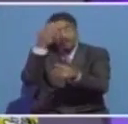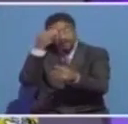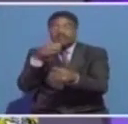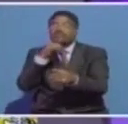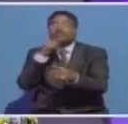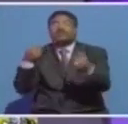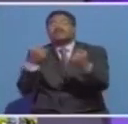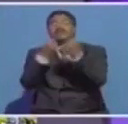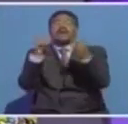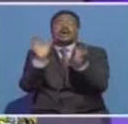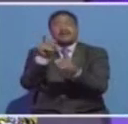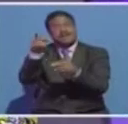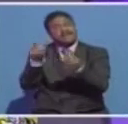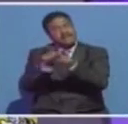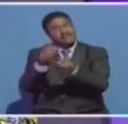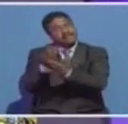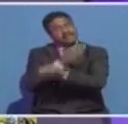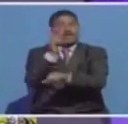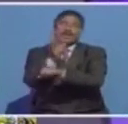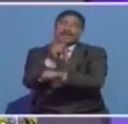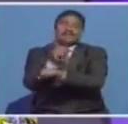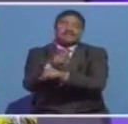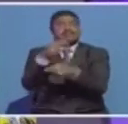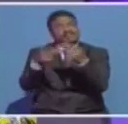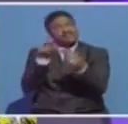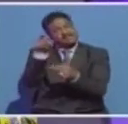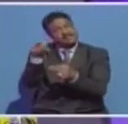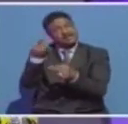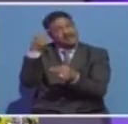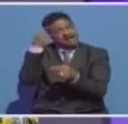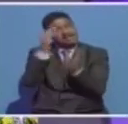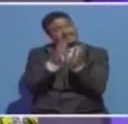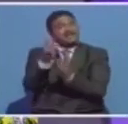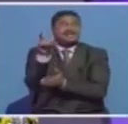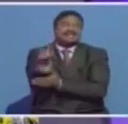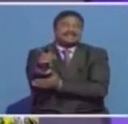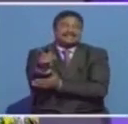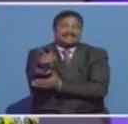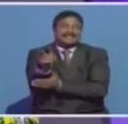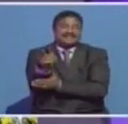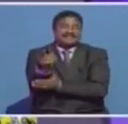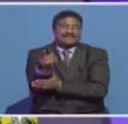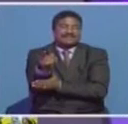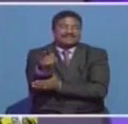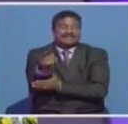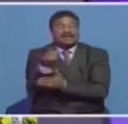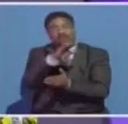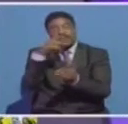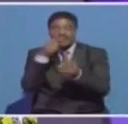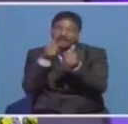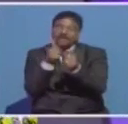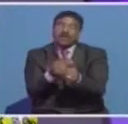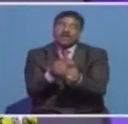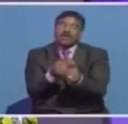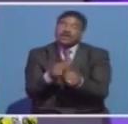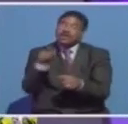various intervention measures that have been put in place, and it's up to us to follow them. The way you explain